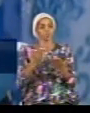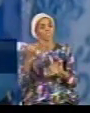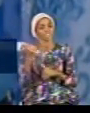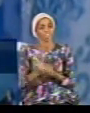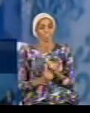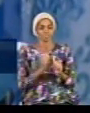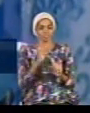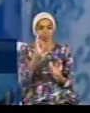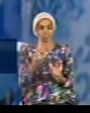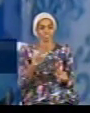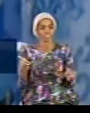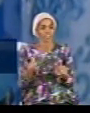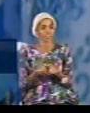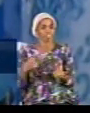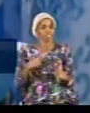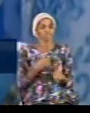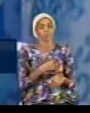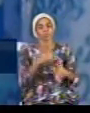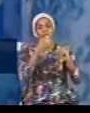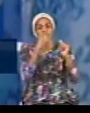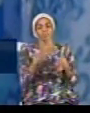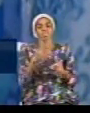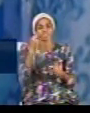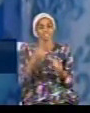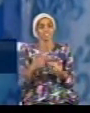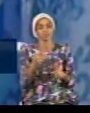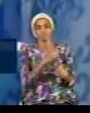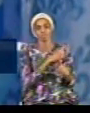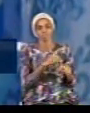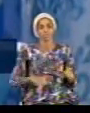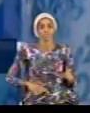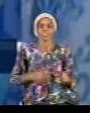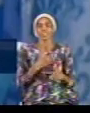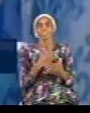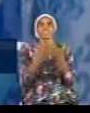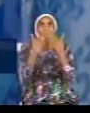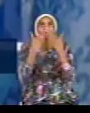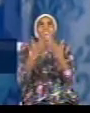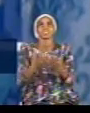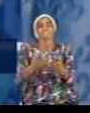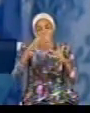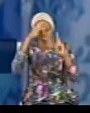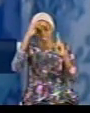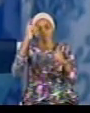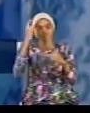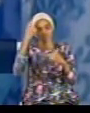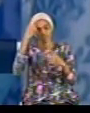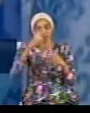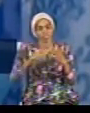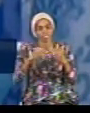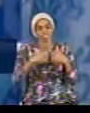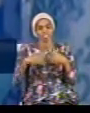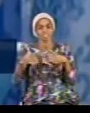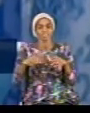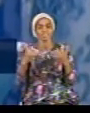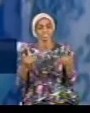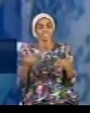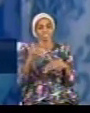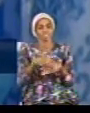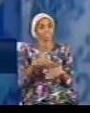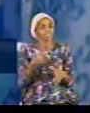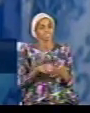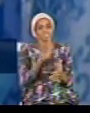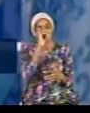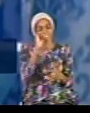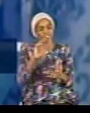we bless the name of the Lord and appreciate him for what he has done tonight. This is just the beginning.